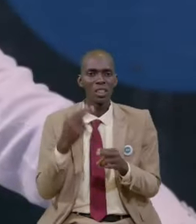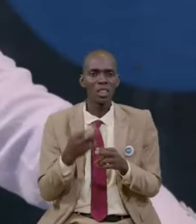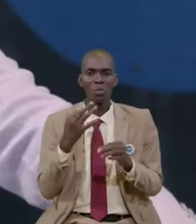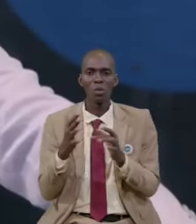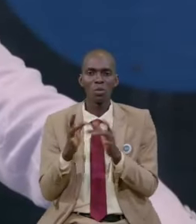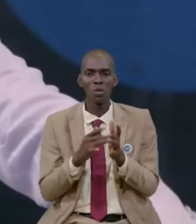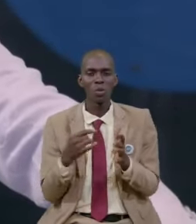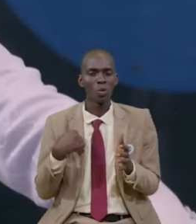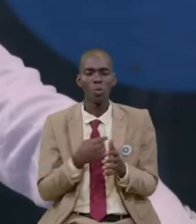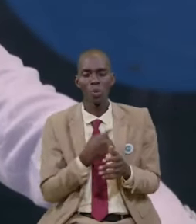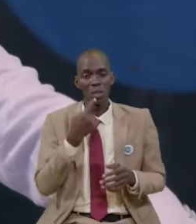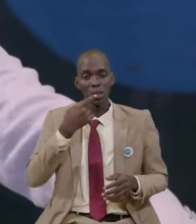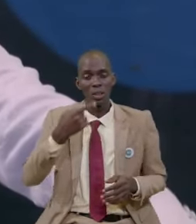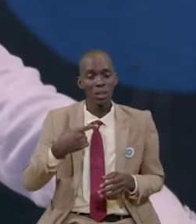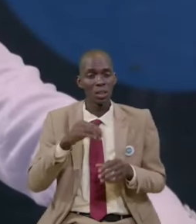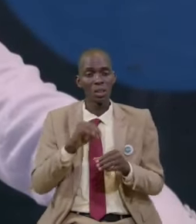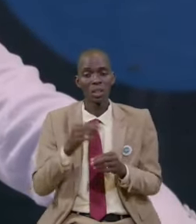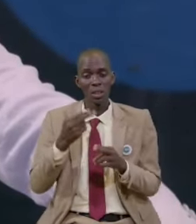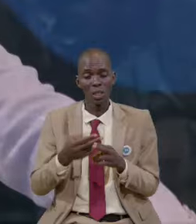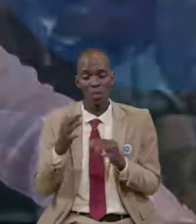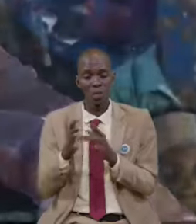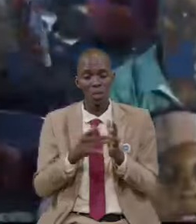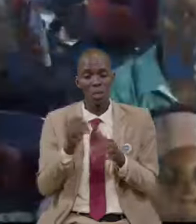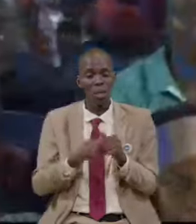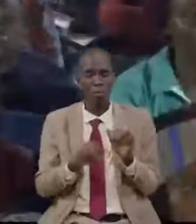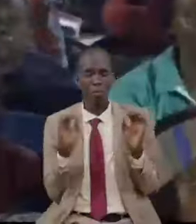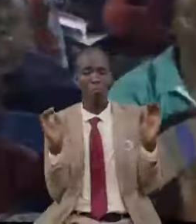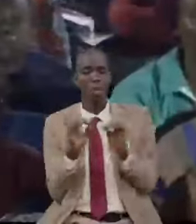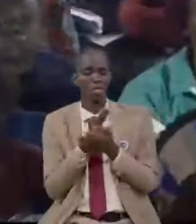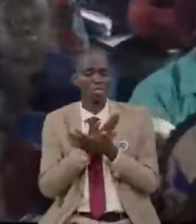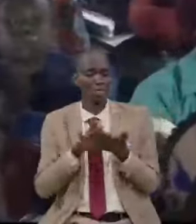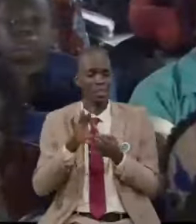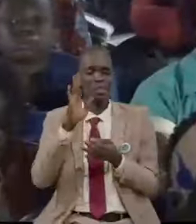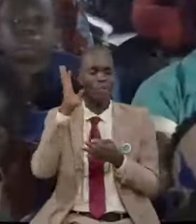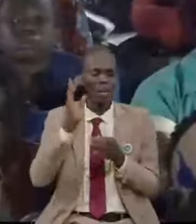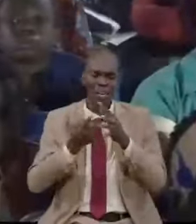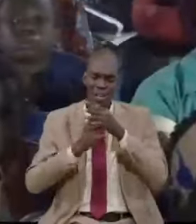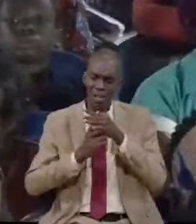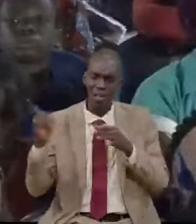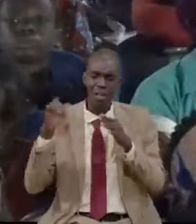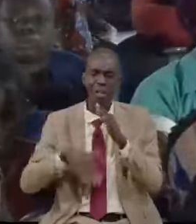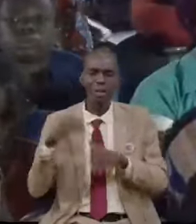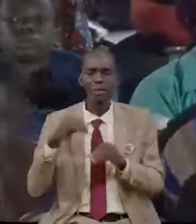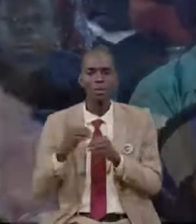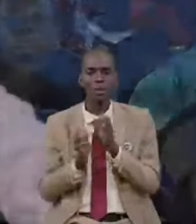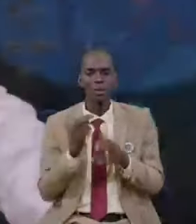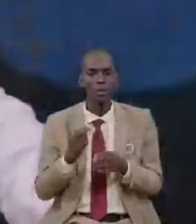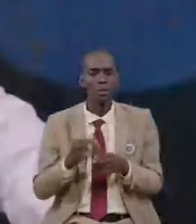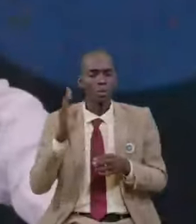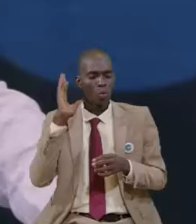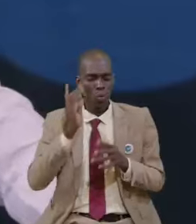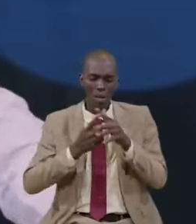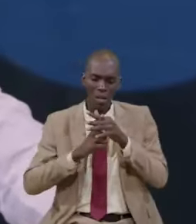every unclean spirit will pass out. Amen. Will come out of your body, come out of your